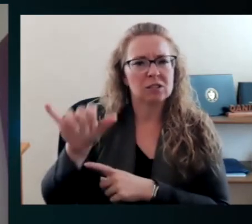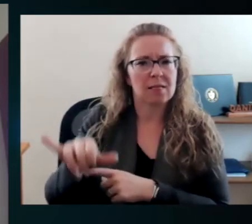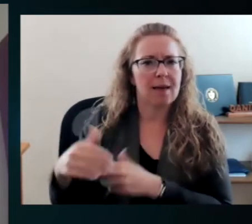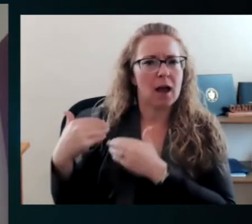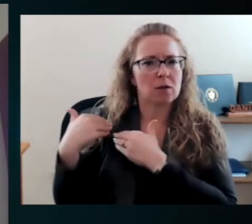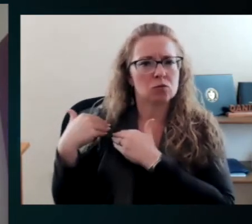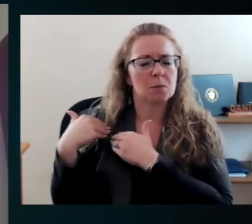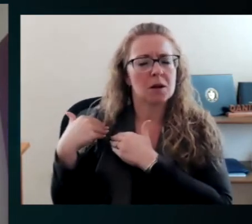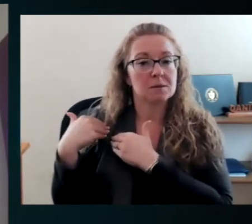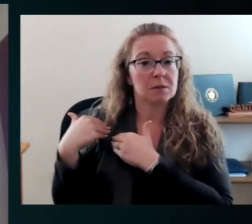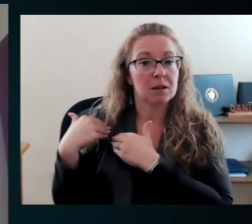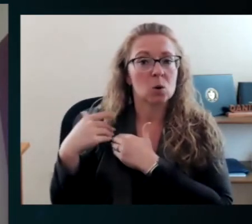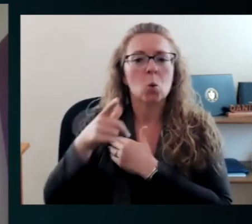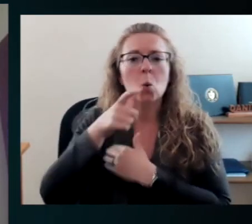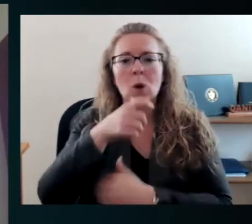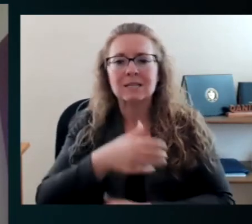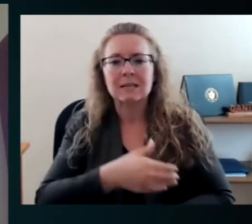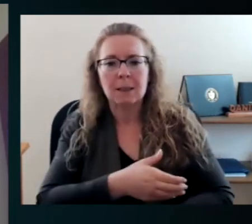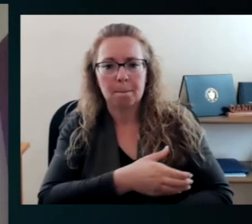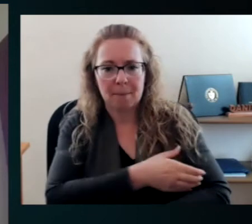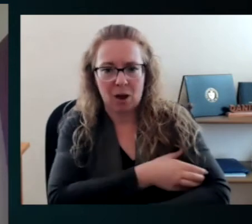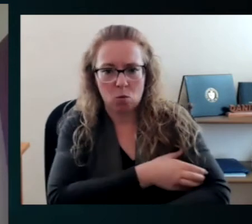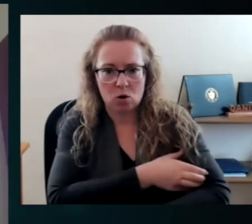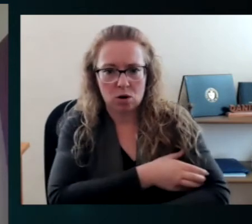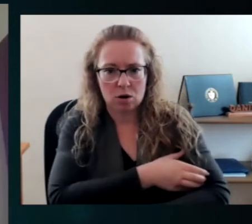queer inclusive SIGCHI community.